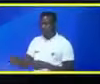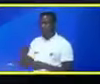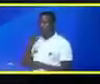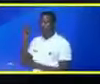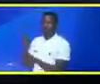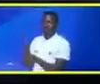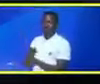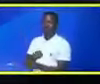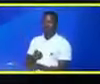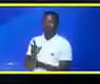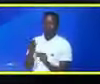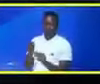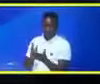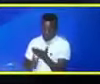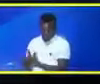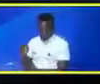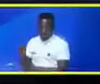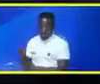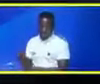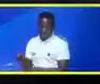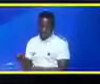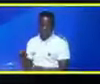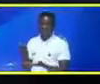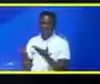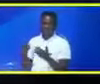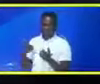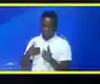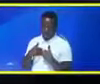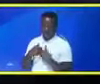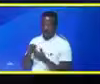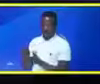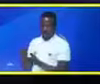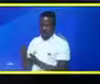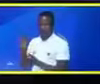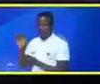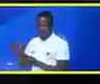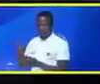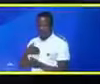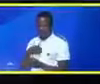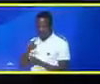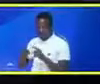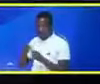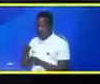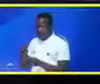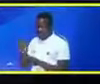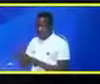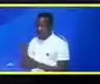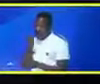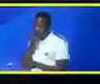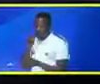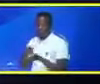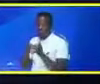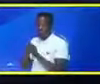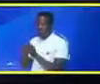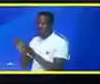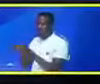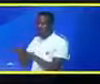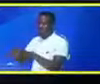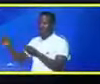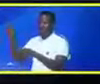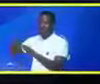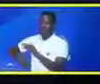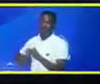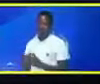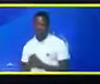key, the right key. You can have a key, but if it is the wrong key, that door will not open.